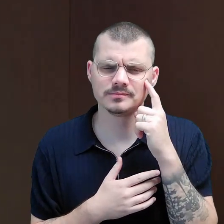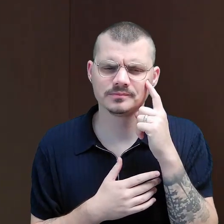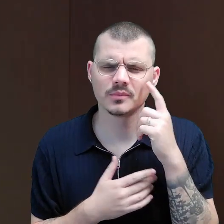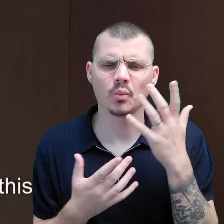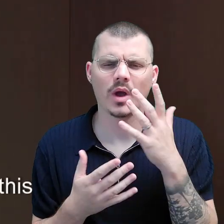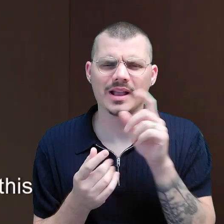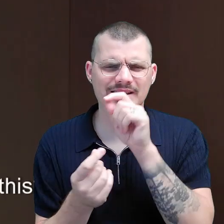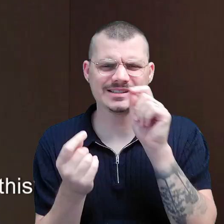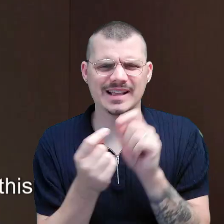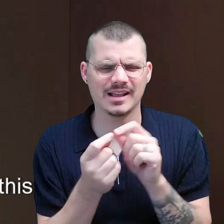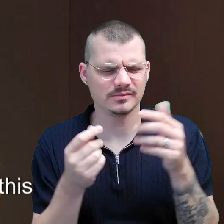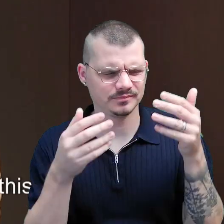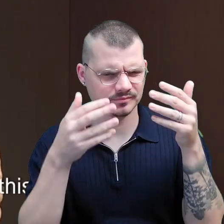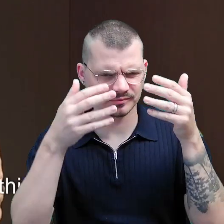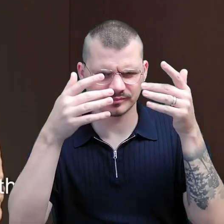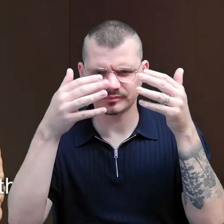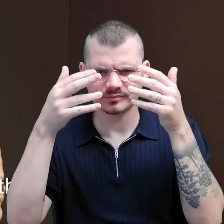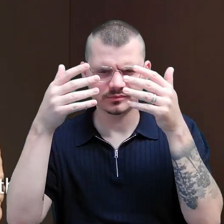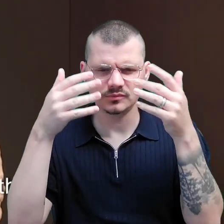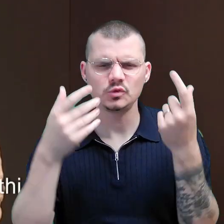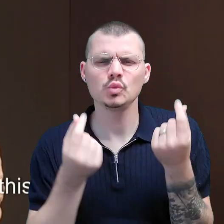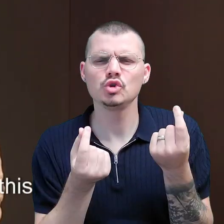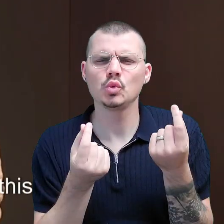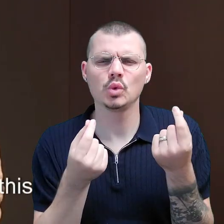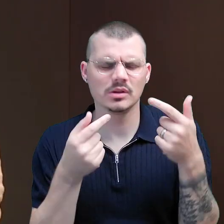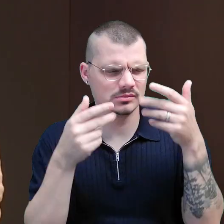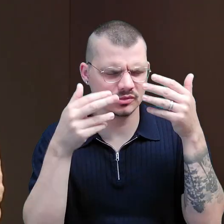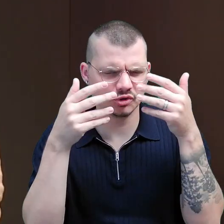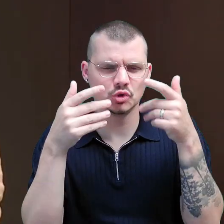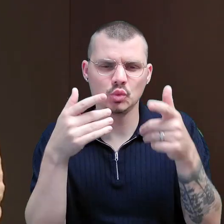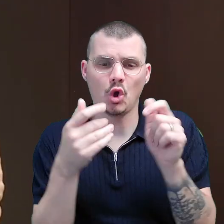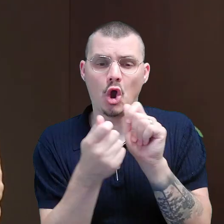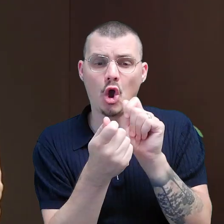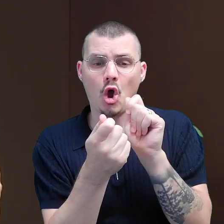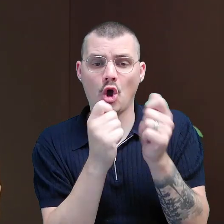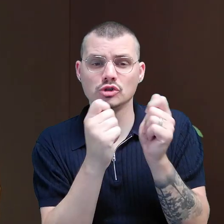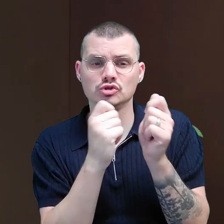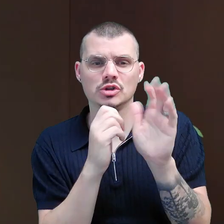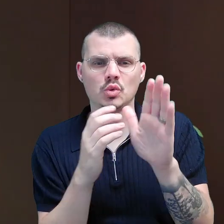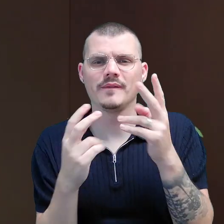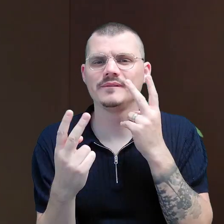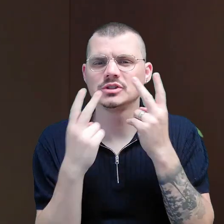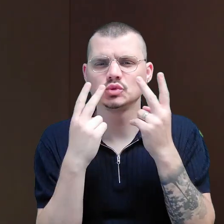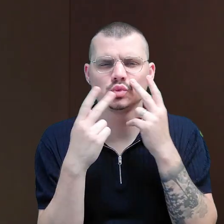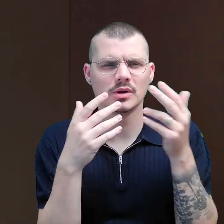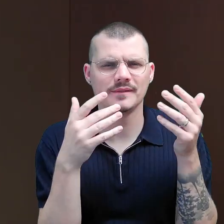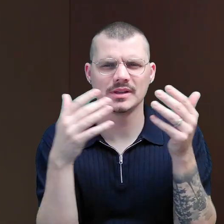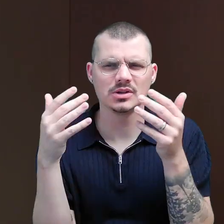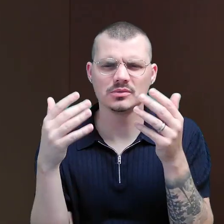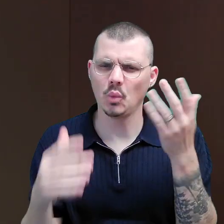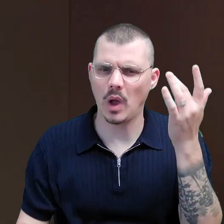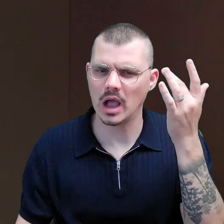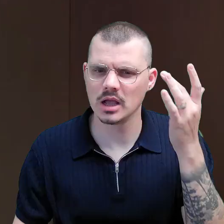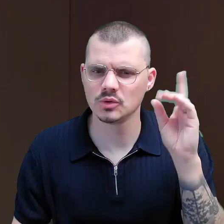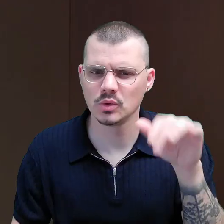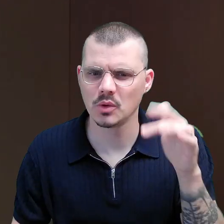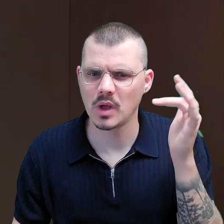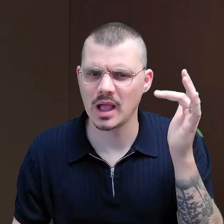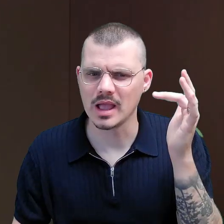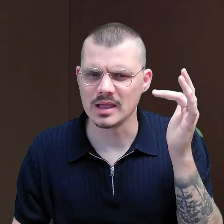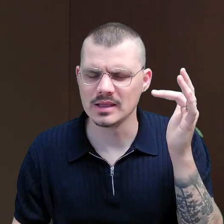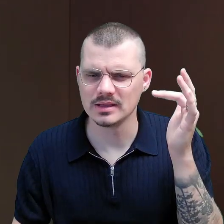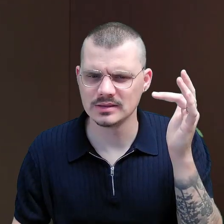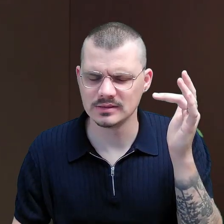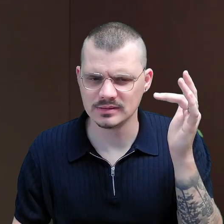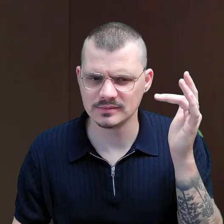moment. What exactly are you doing when you do this? You're altering the visual field. Well, why would you do that?